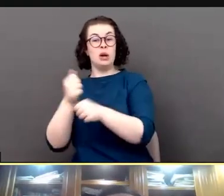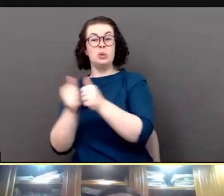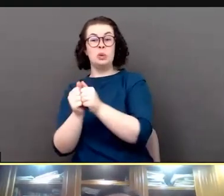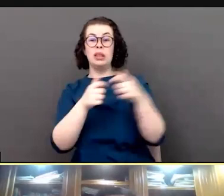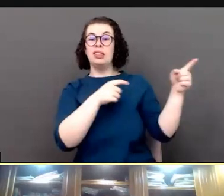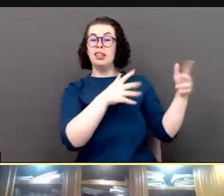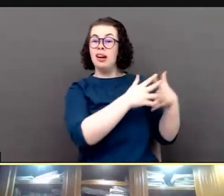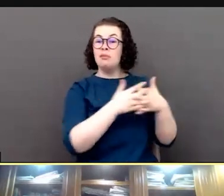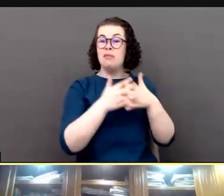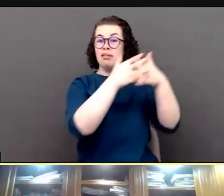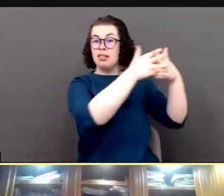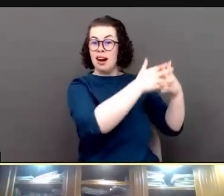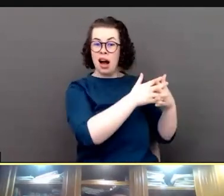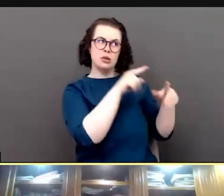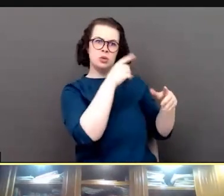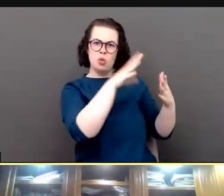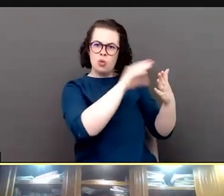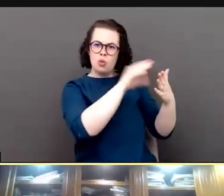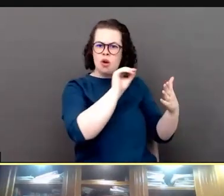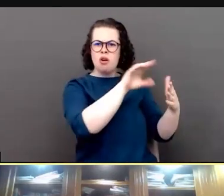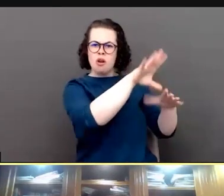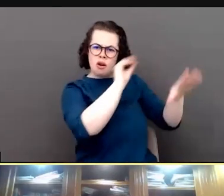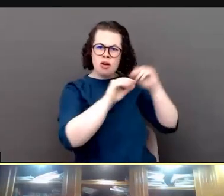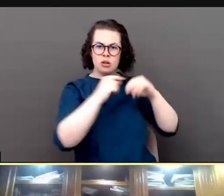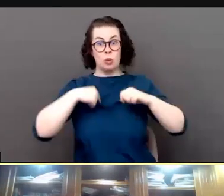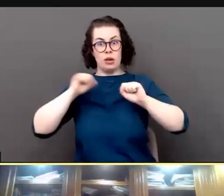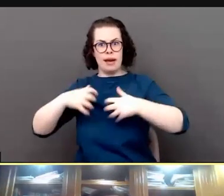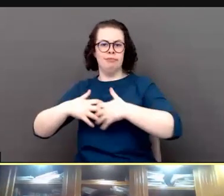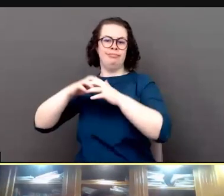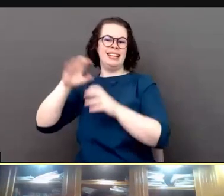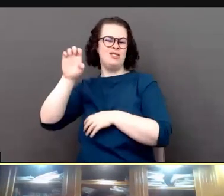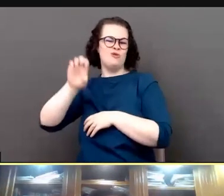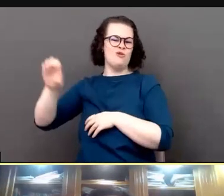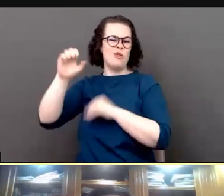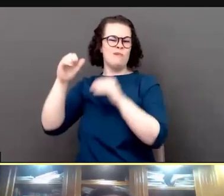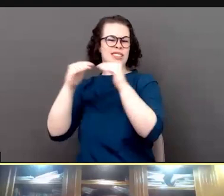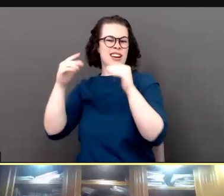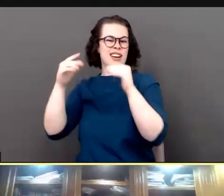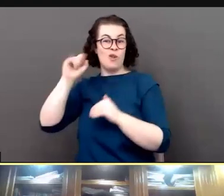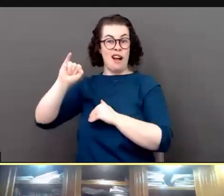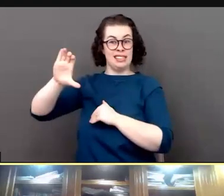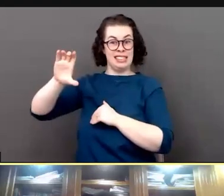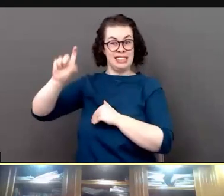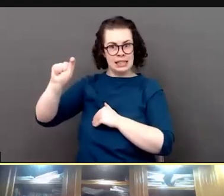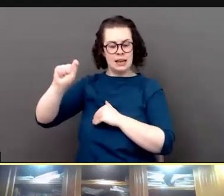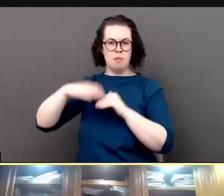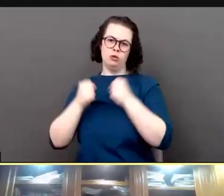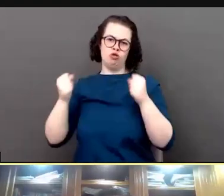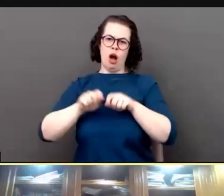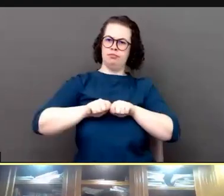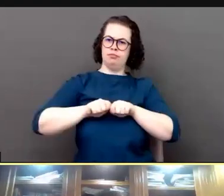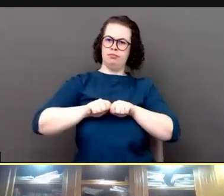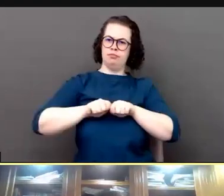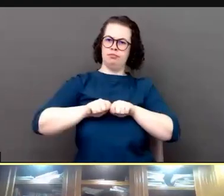accessibility standards and link them to enforcement, strong enforcement with legislation, was